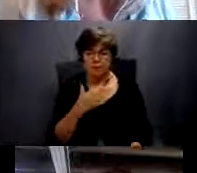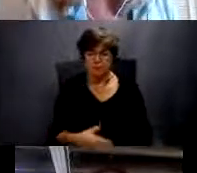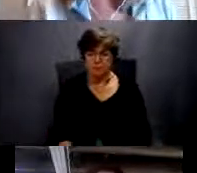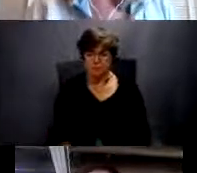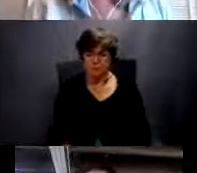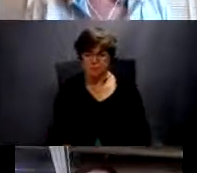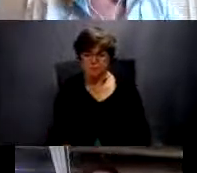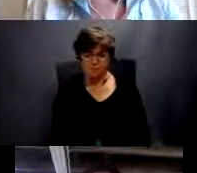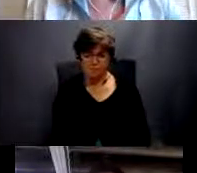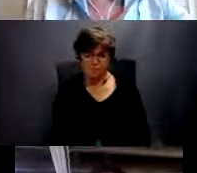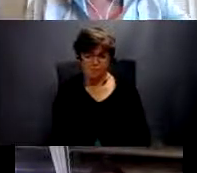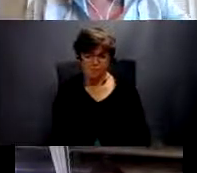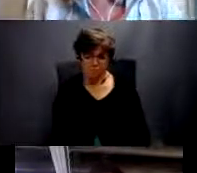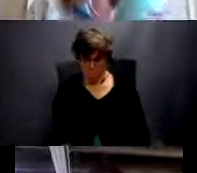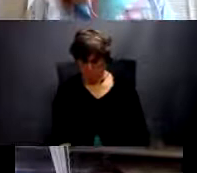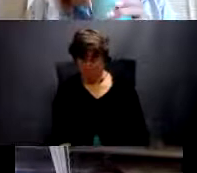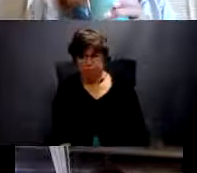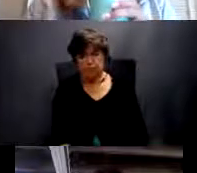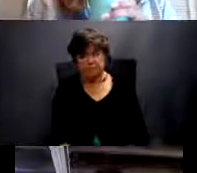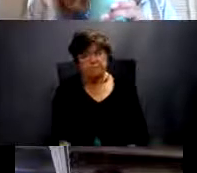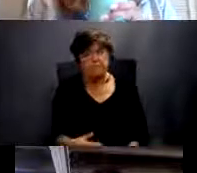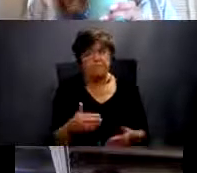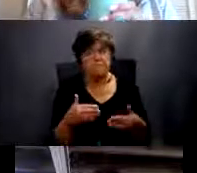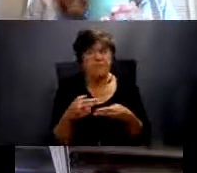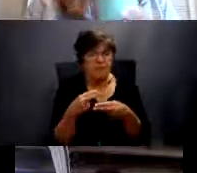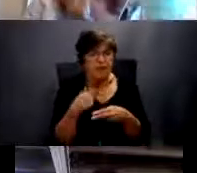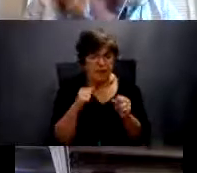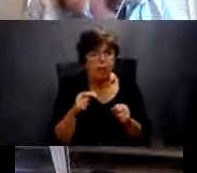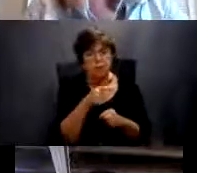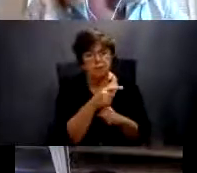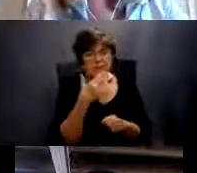say if I have access to adjust or forward that slide.